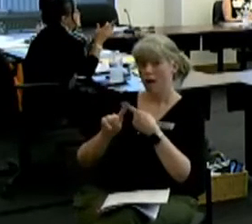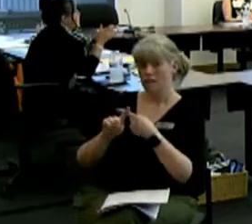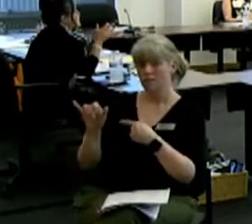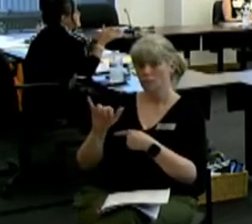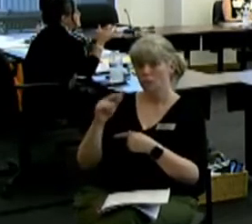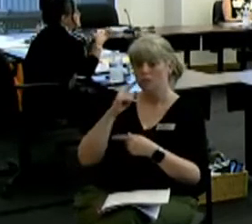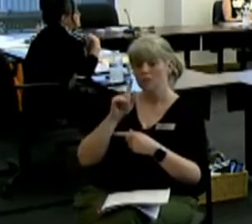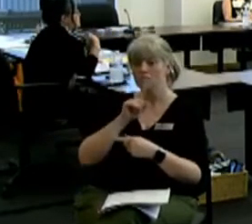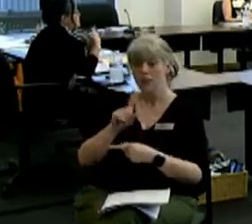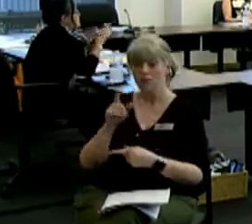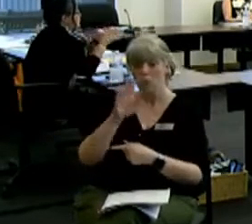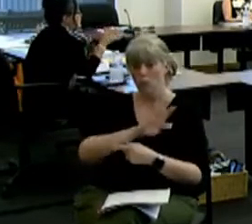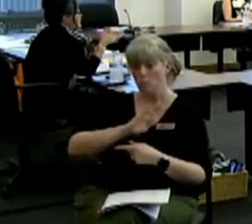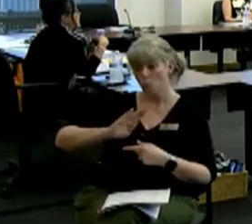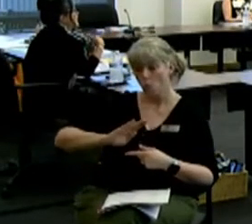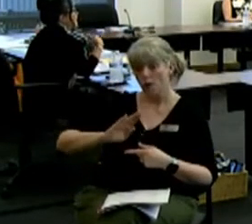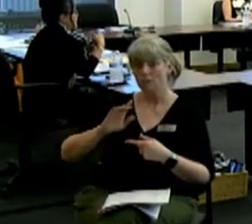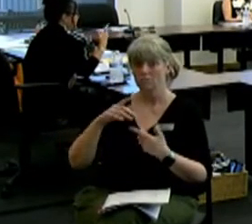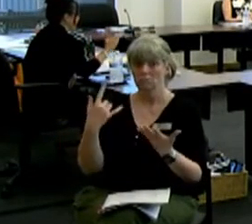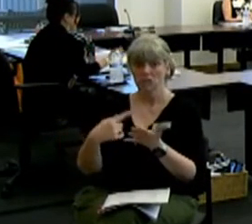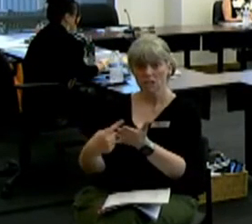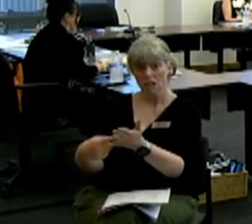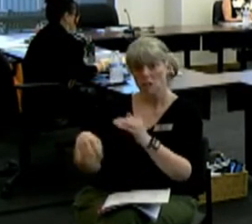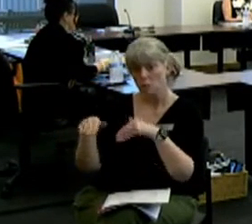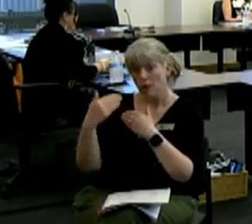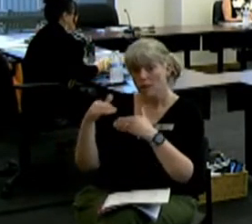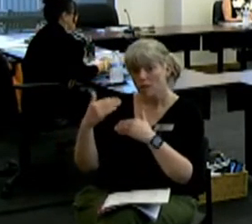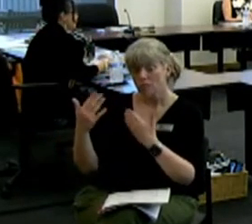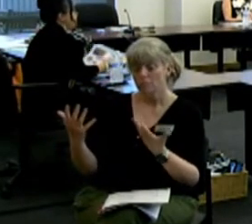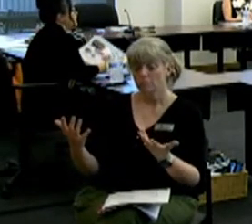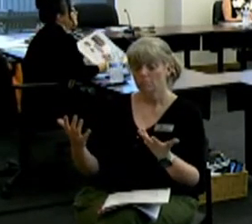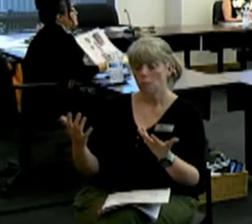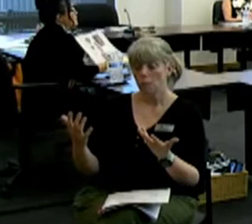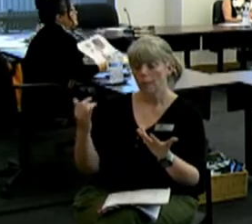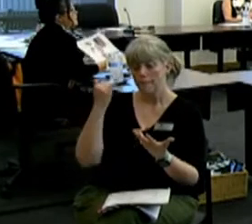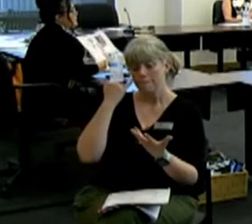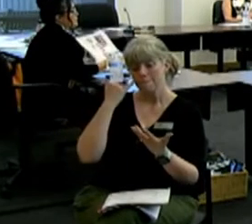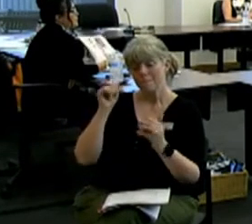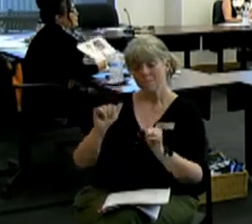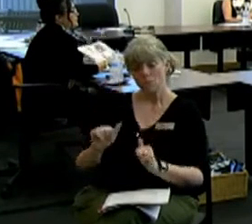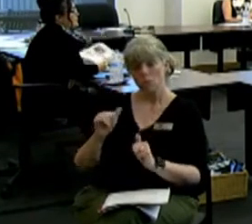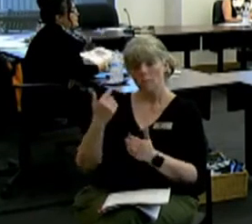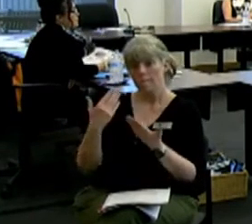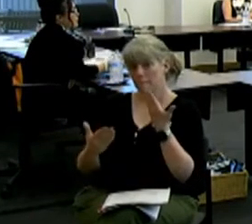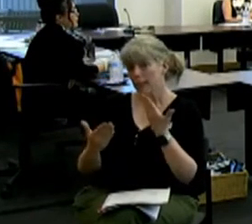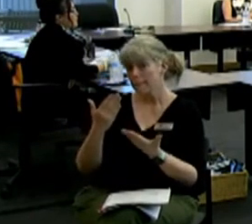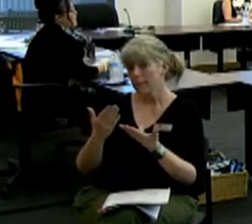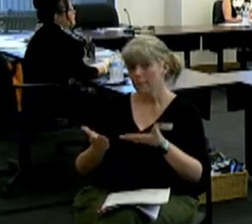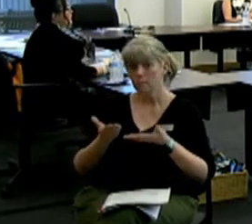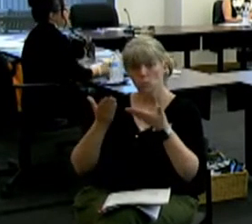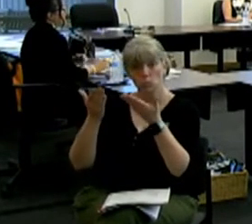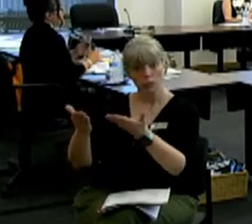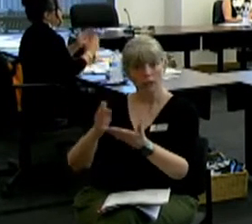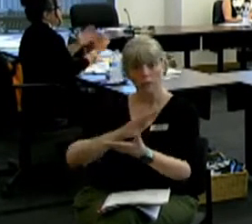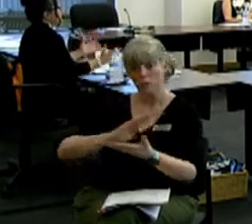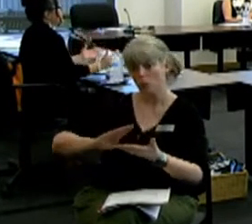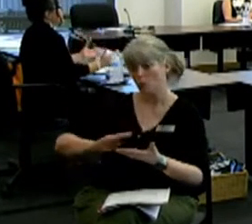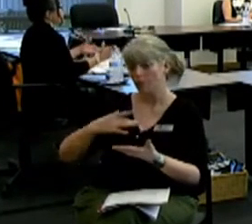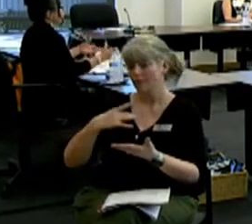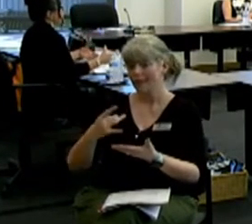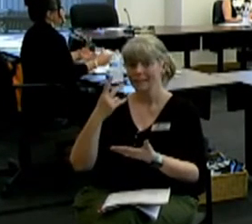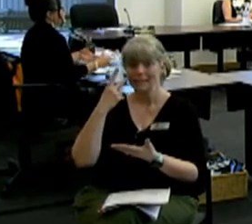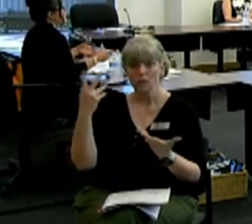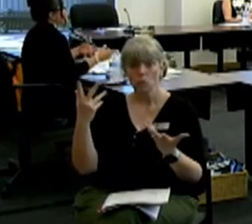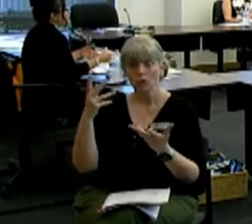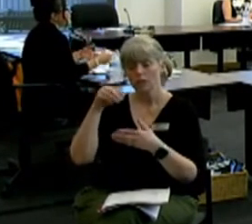and this is why this board is here to discuss the budget. And if you could bring this to the board, we would like to see what